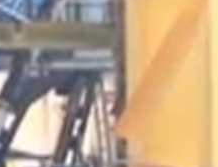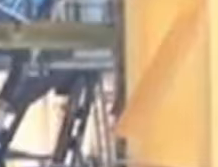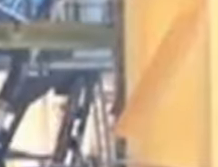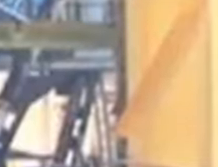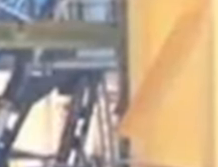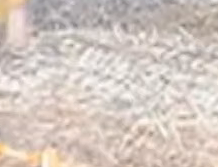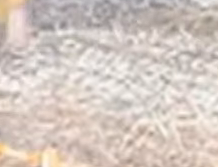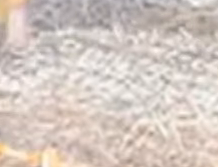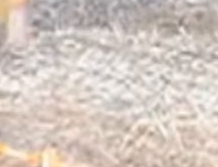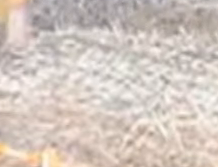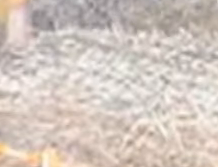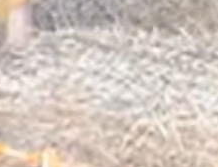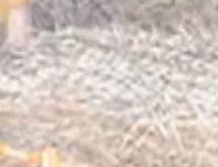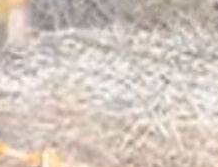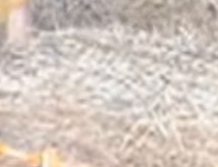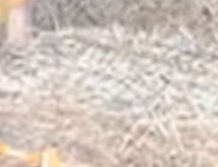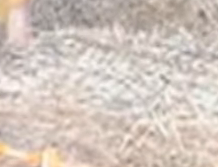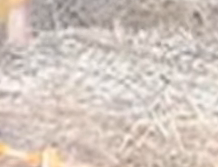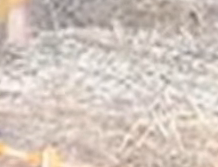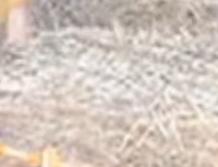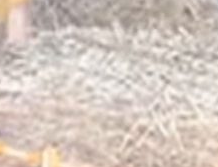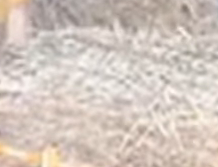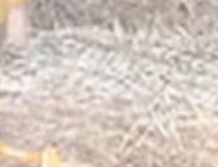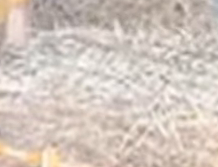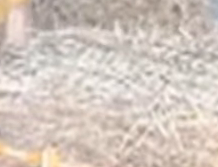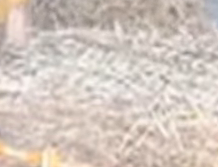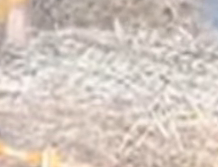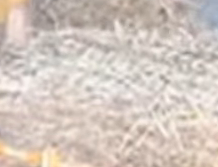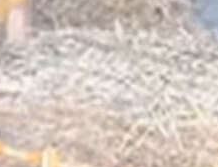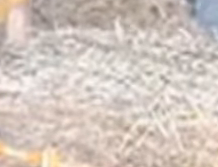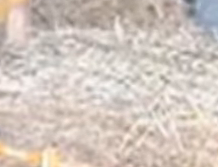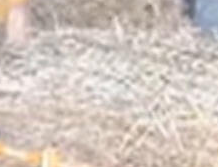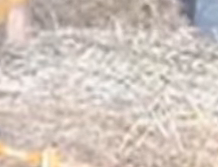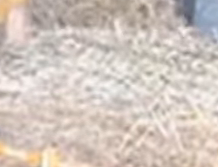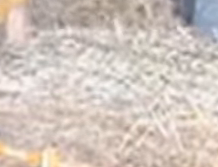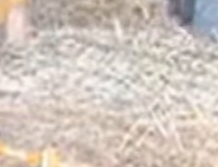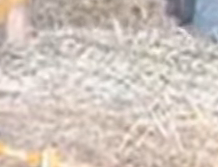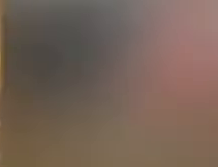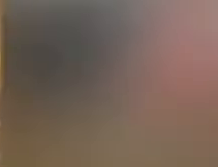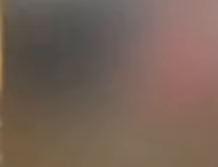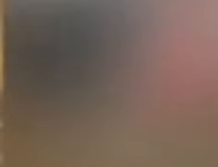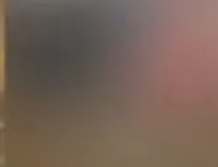on the government to waive debts owed by millers as a way of reviving the sector.